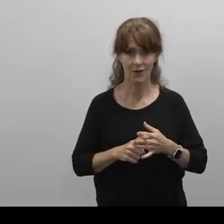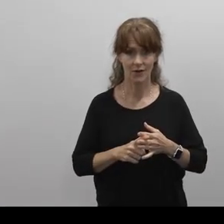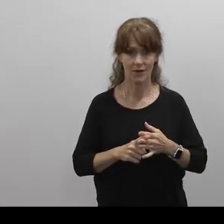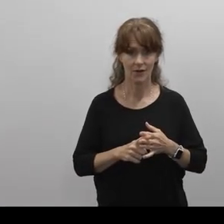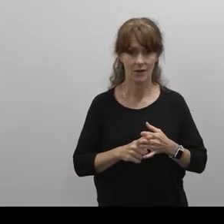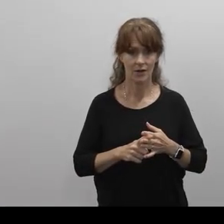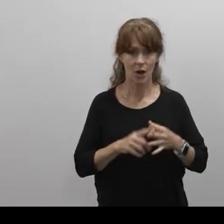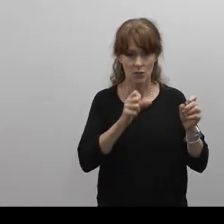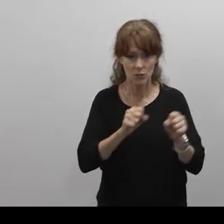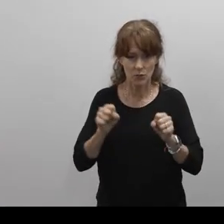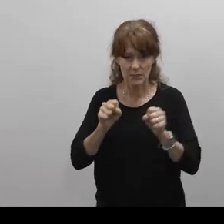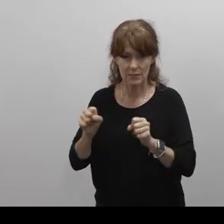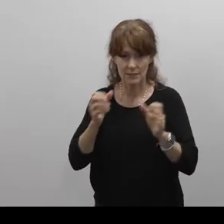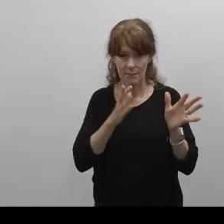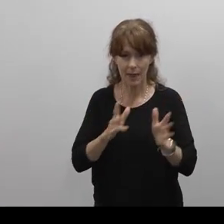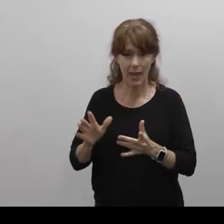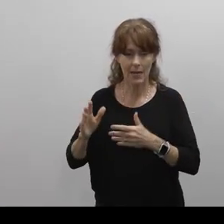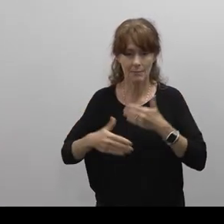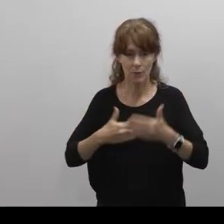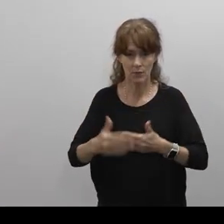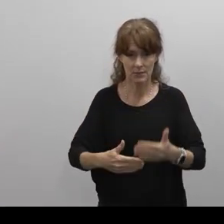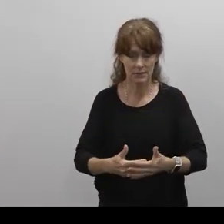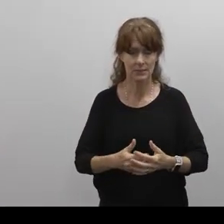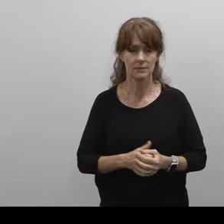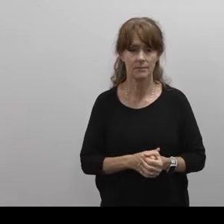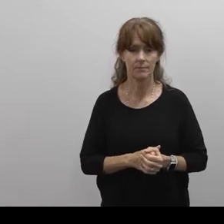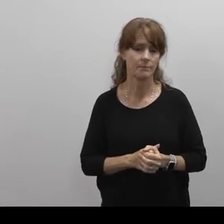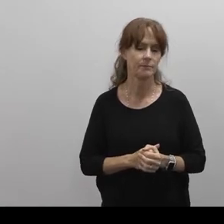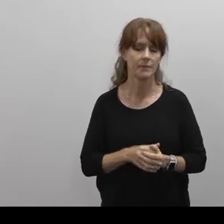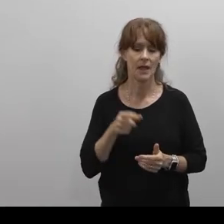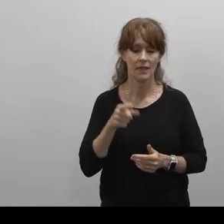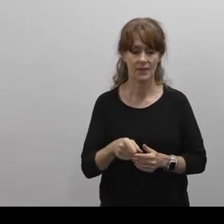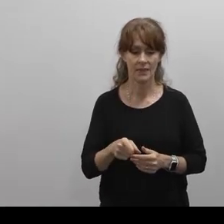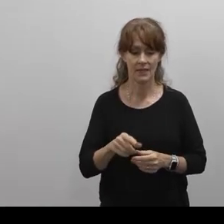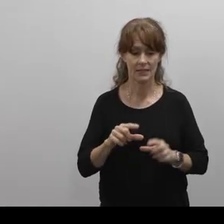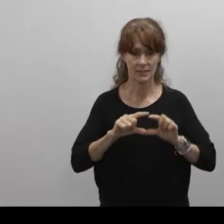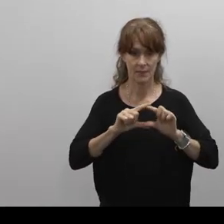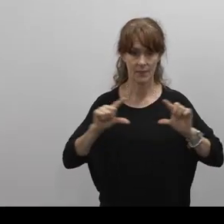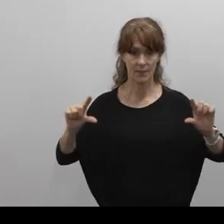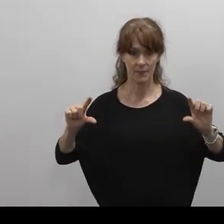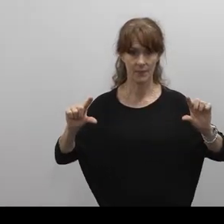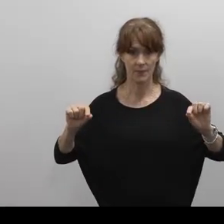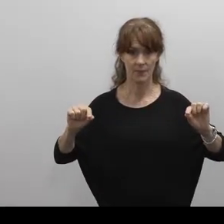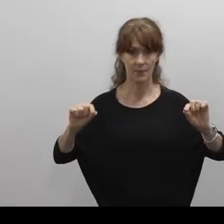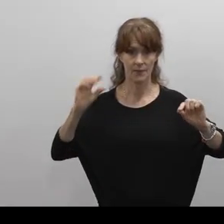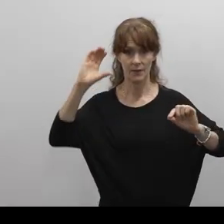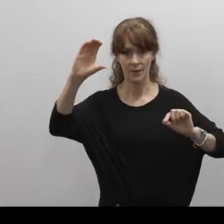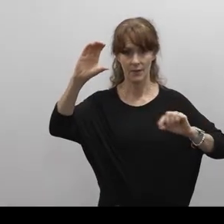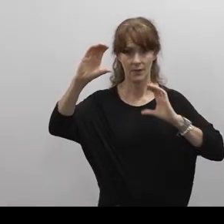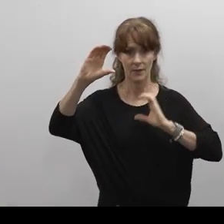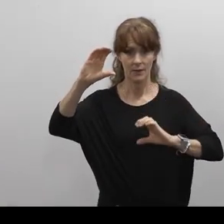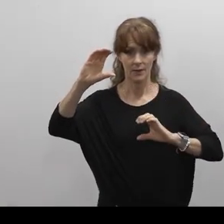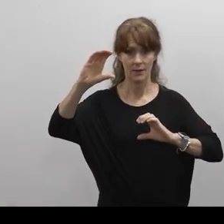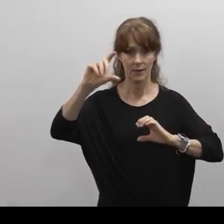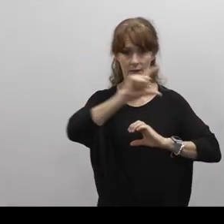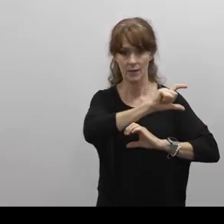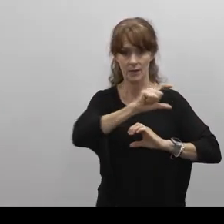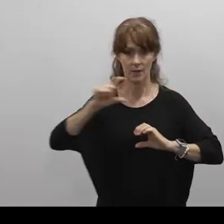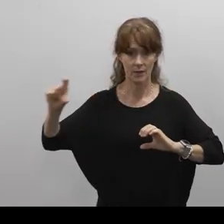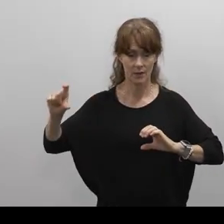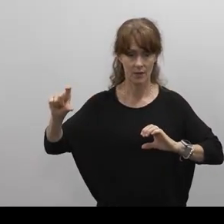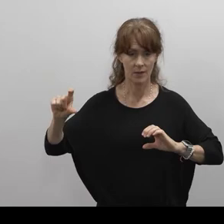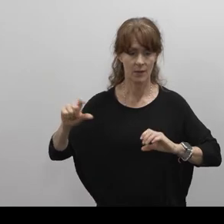planning process. And so important when you see this space in between board governance and goals